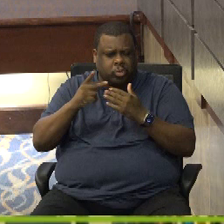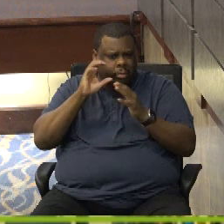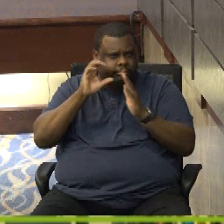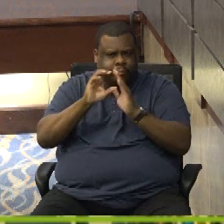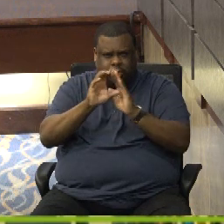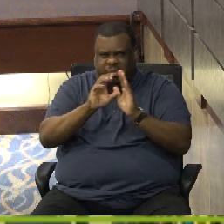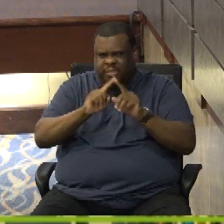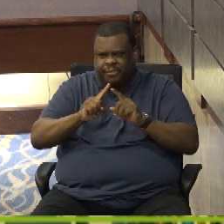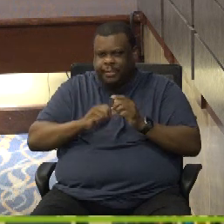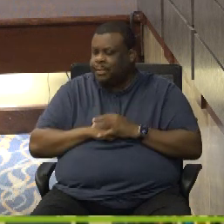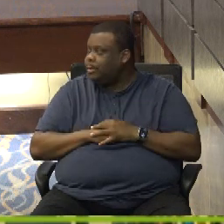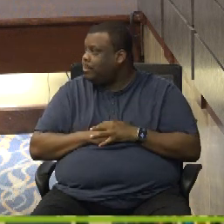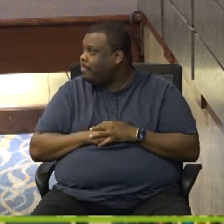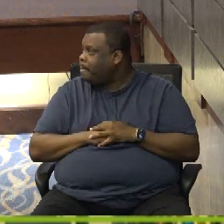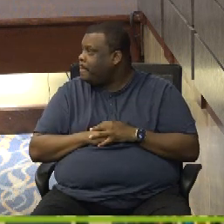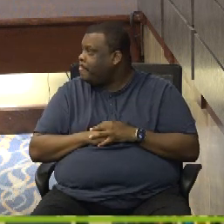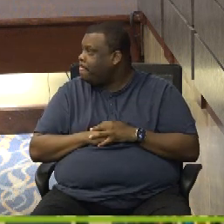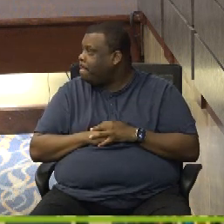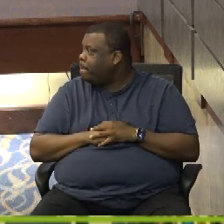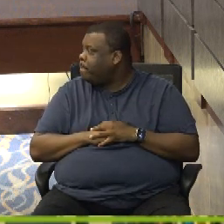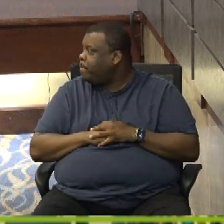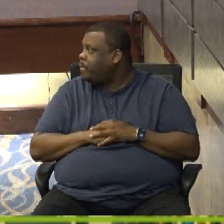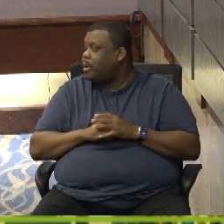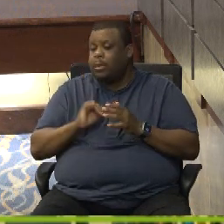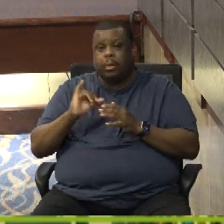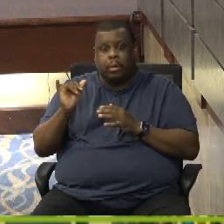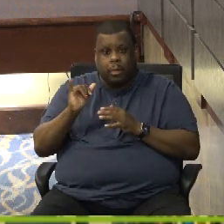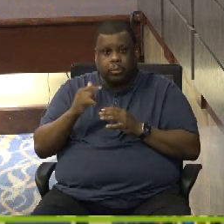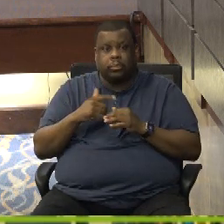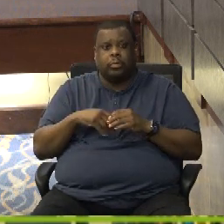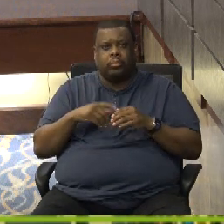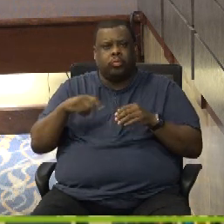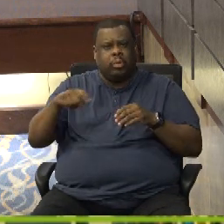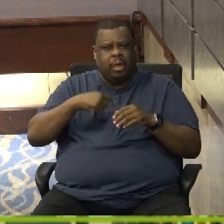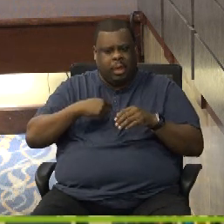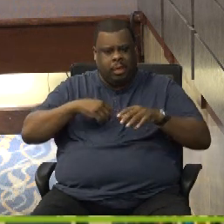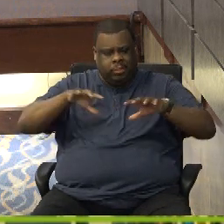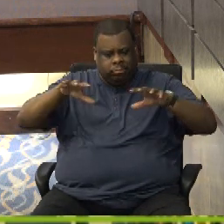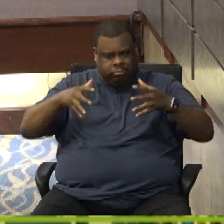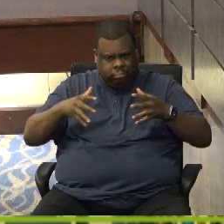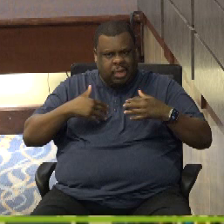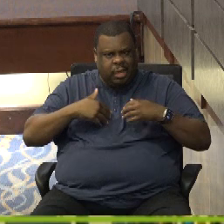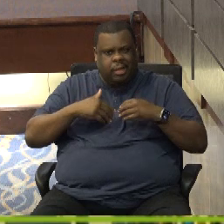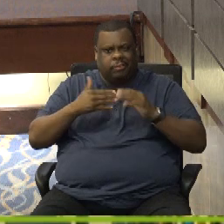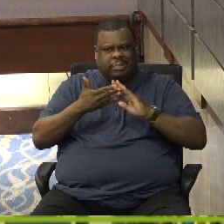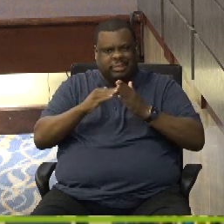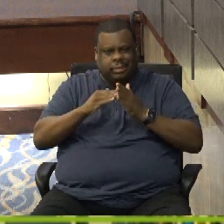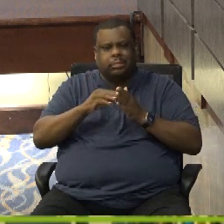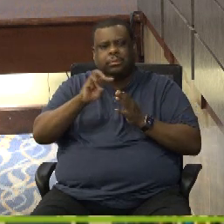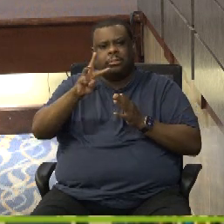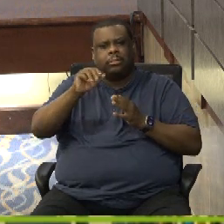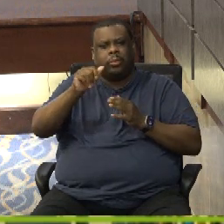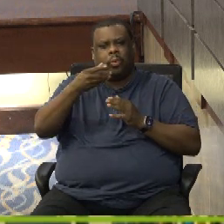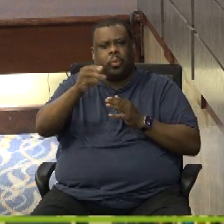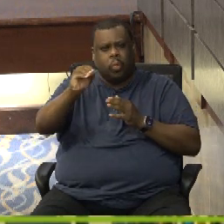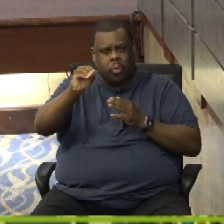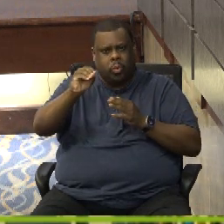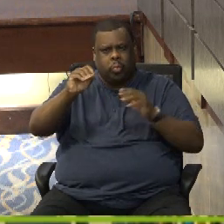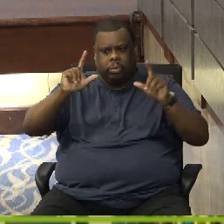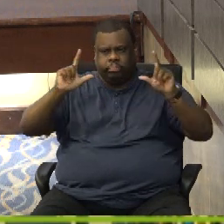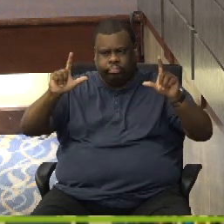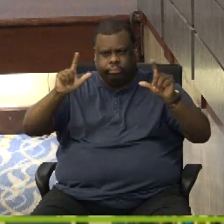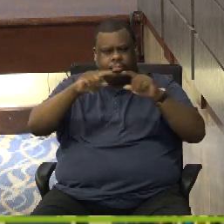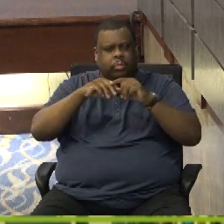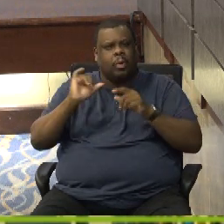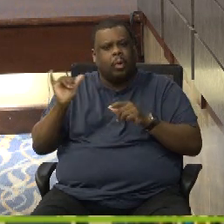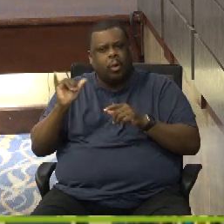PowerPoint. This would also include working with our community, with organizations that have the city logo, and ensuring that they're using the proper usage